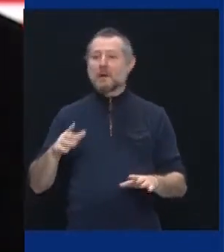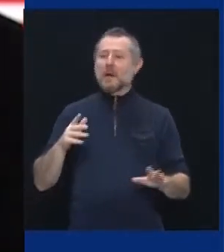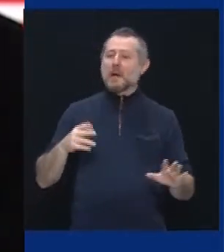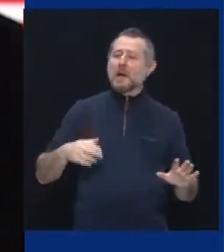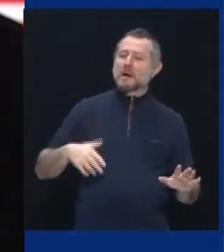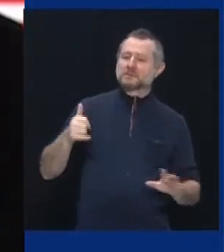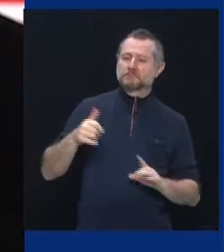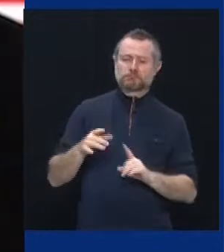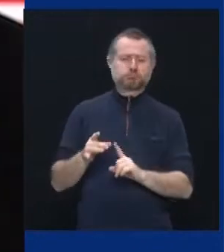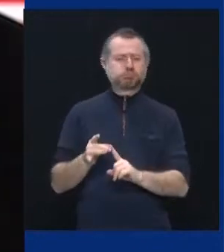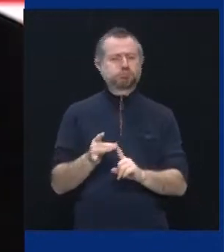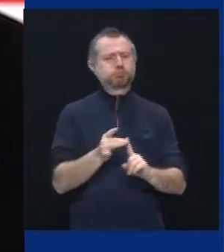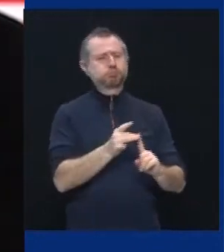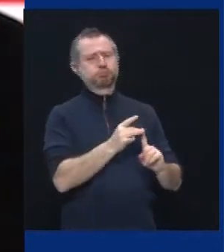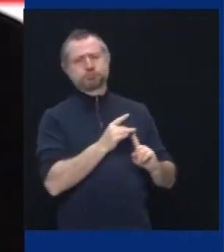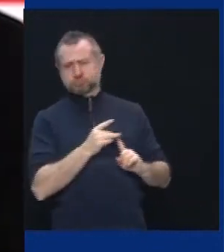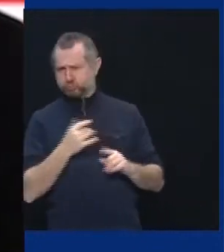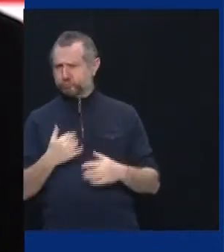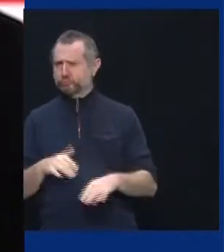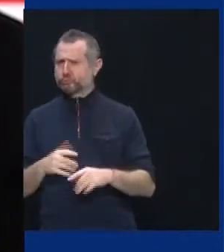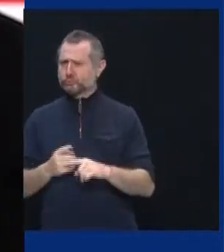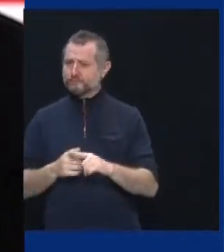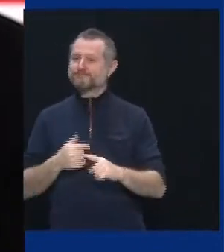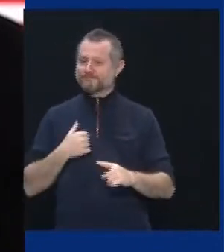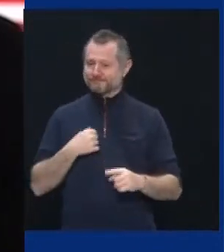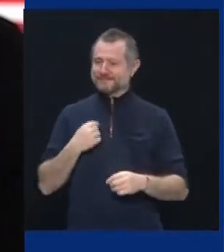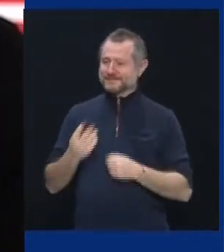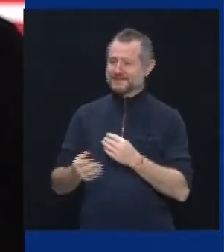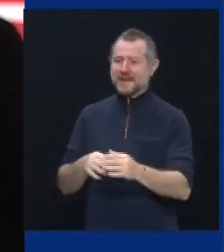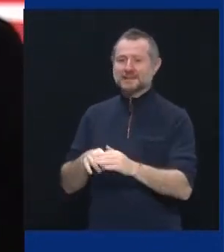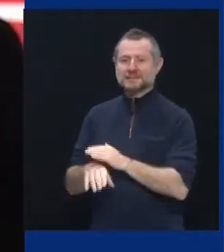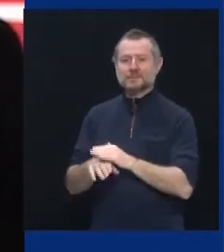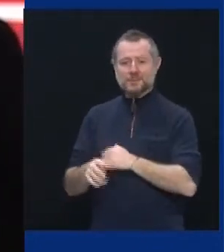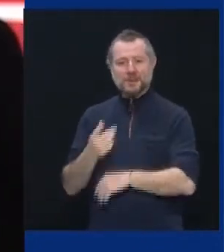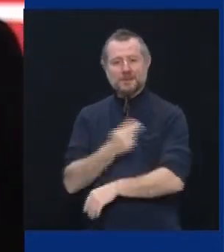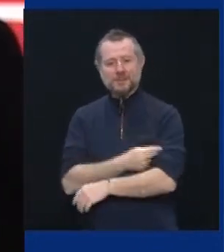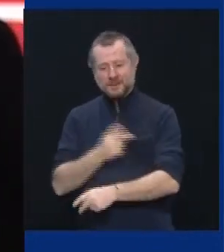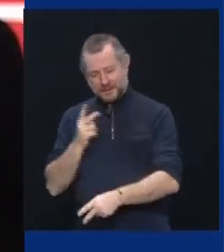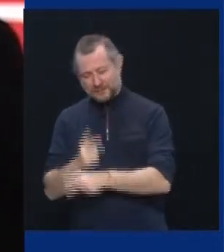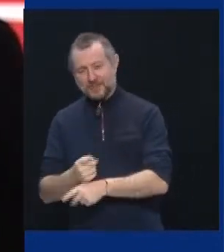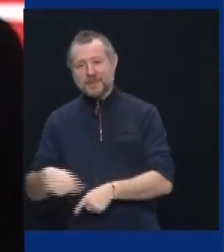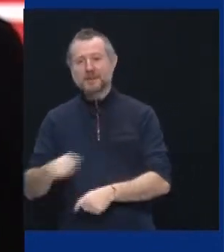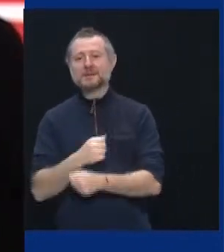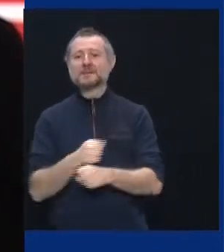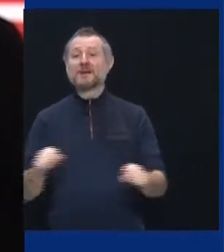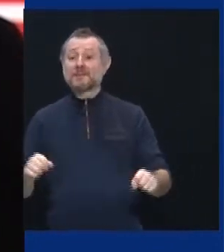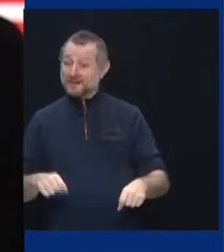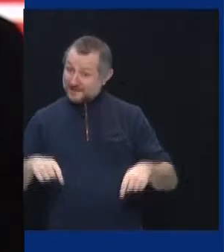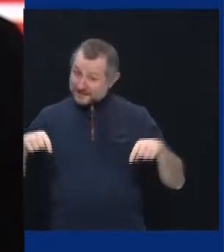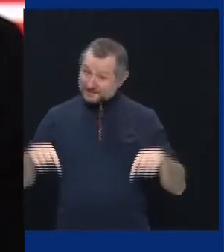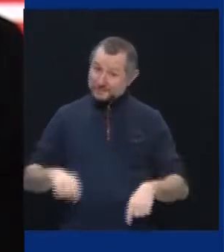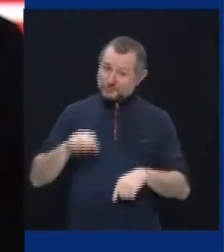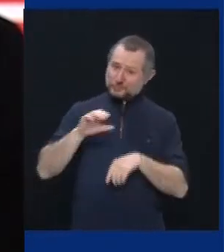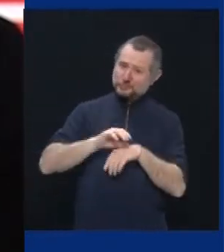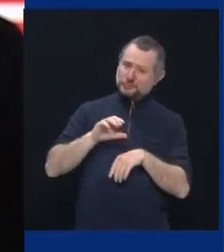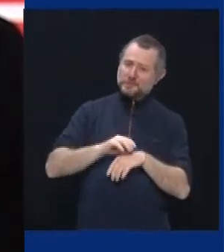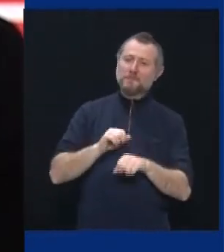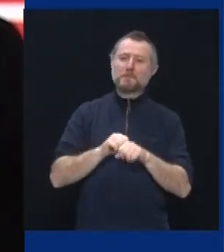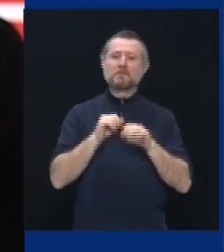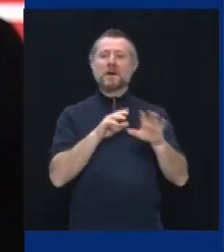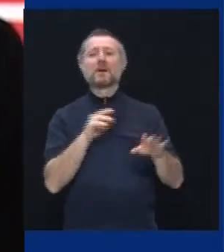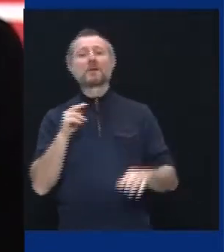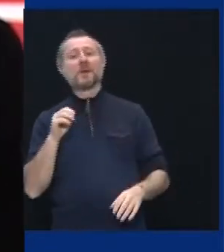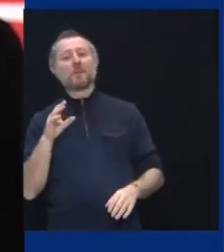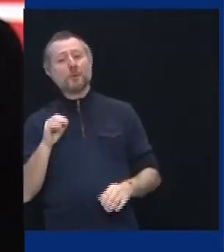vaccine that will finally keep us safe. This church, the Mount Neboh Baptist Church, as I before mentioned,